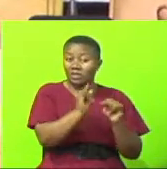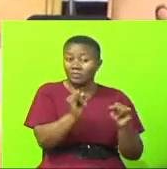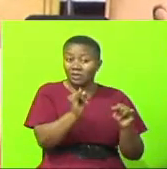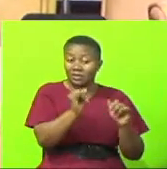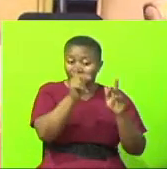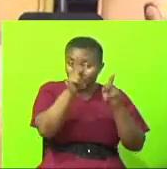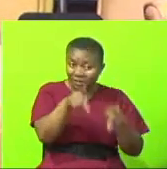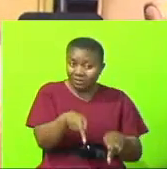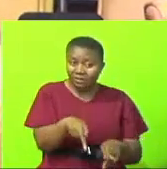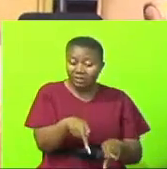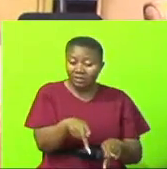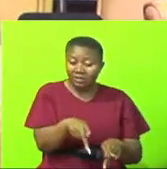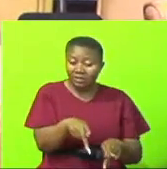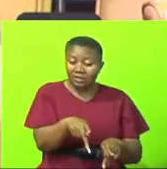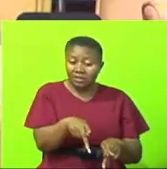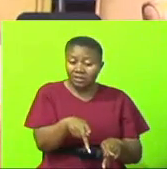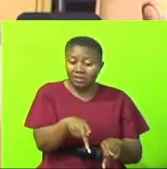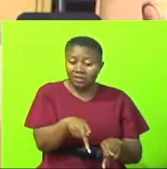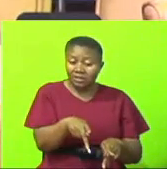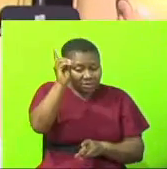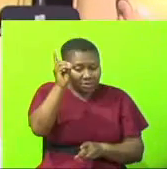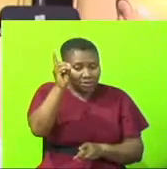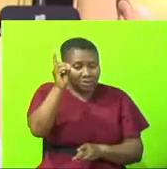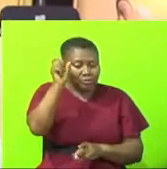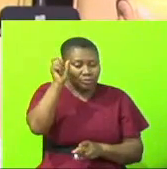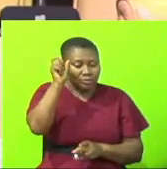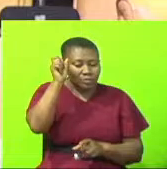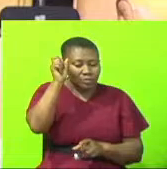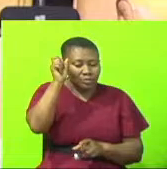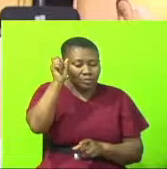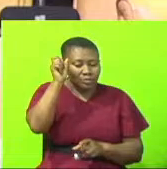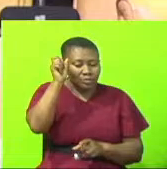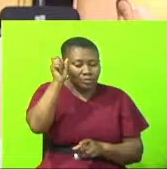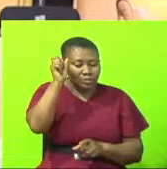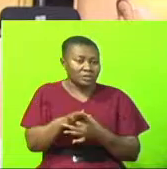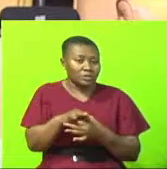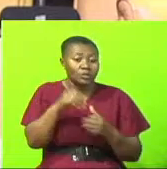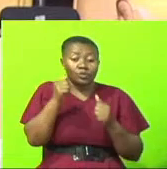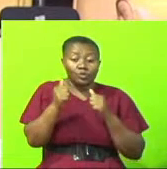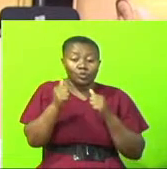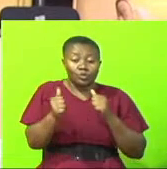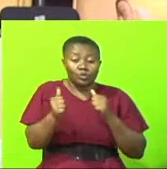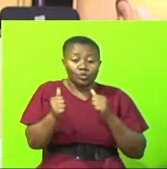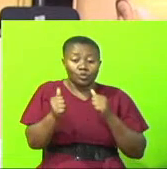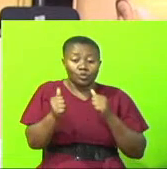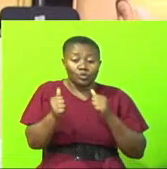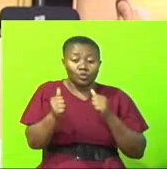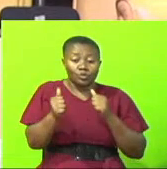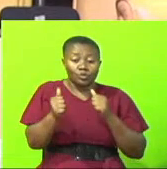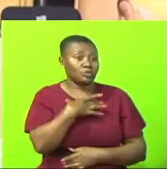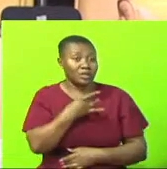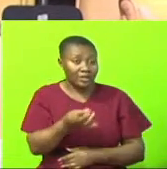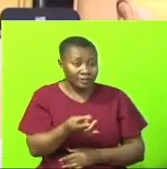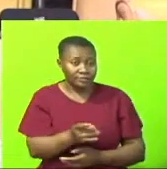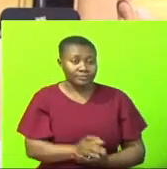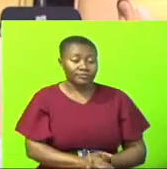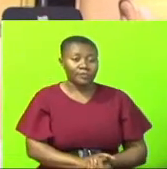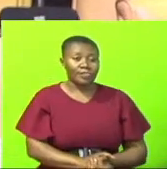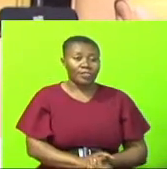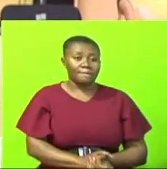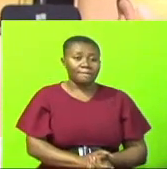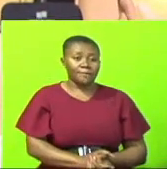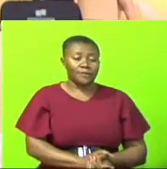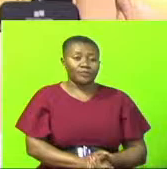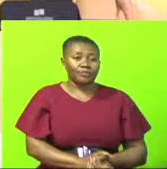a political party, you shall vacate your seat. And the language, Mr. Speaker, once again, is